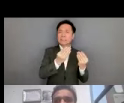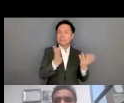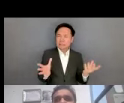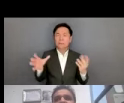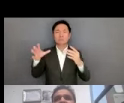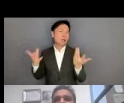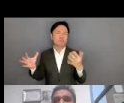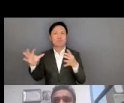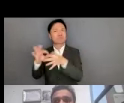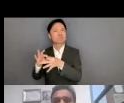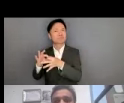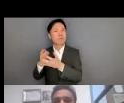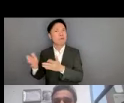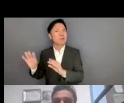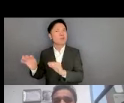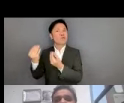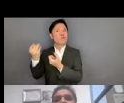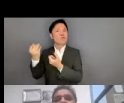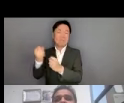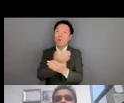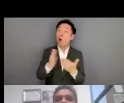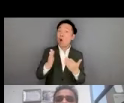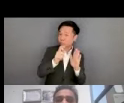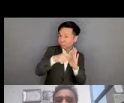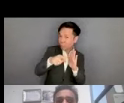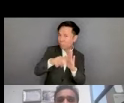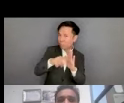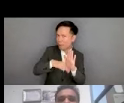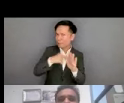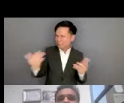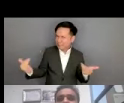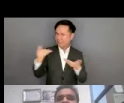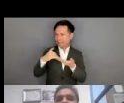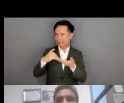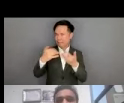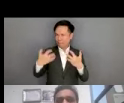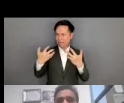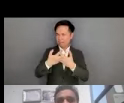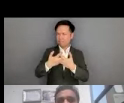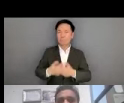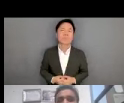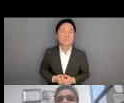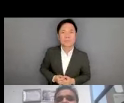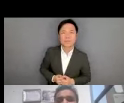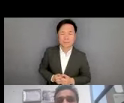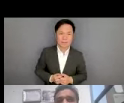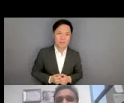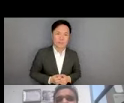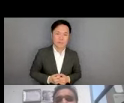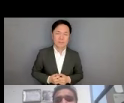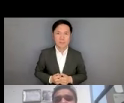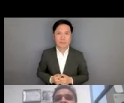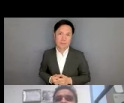movements, activities, and their initiatives. And also we conducted the actually